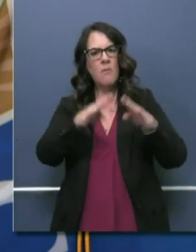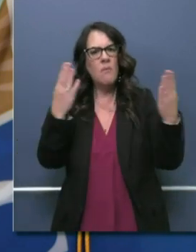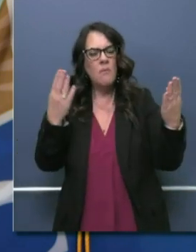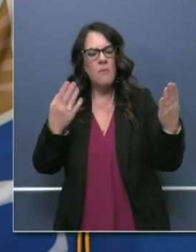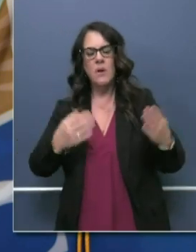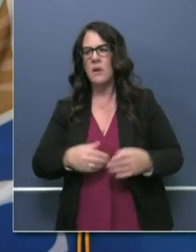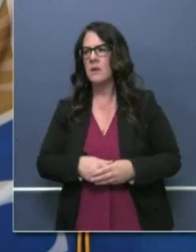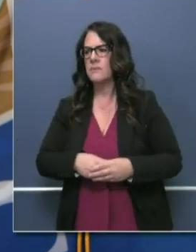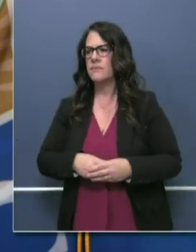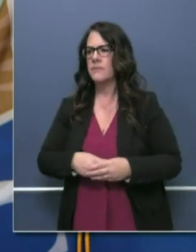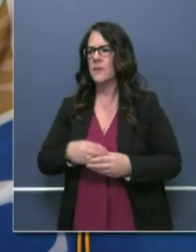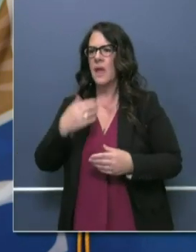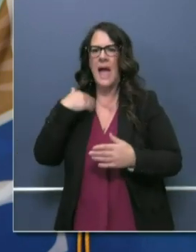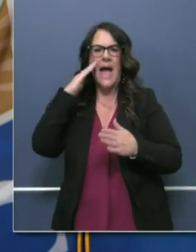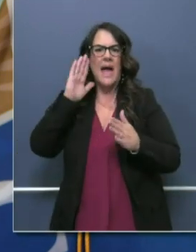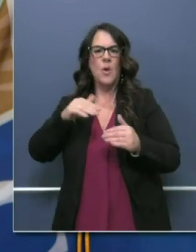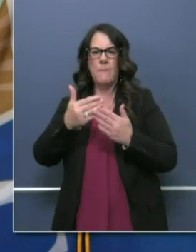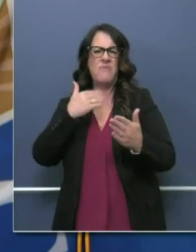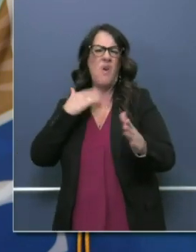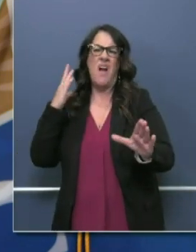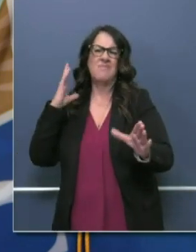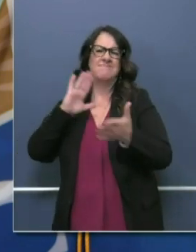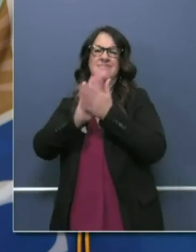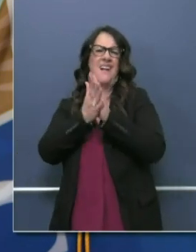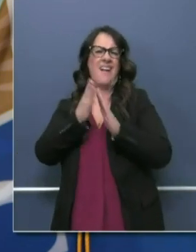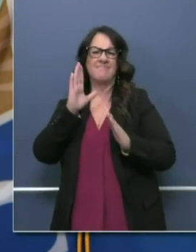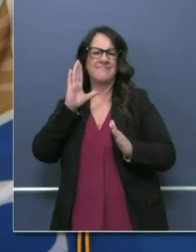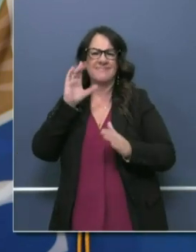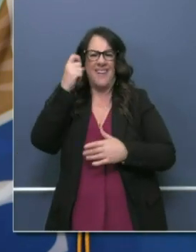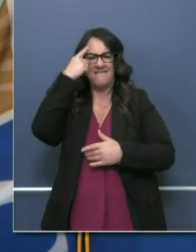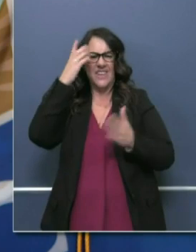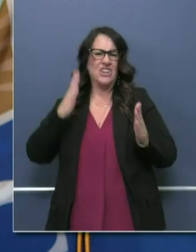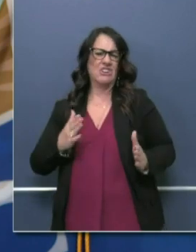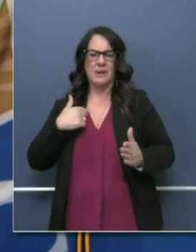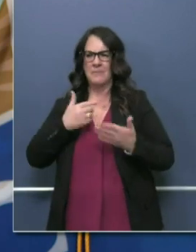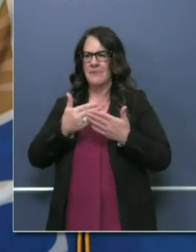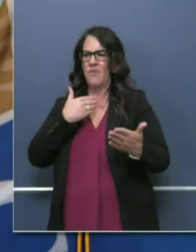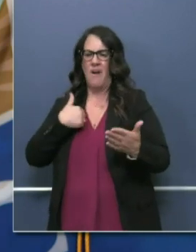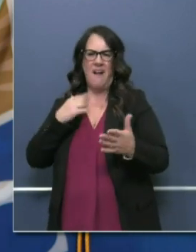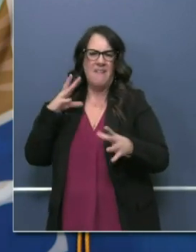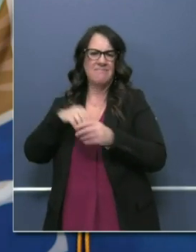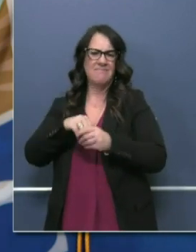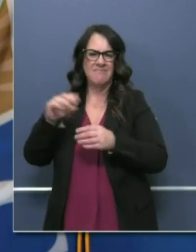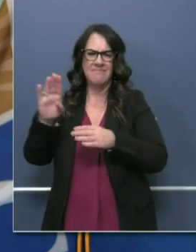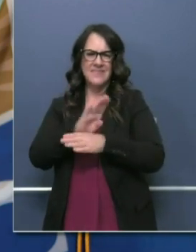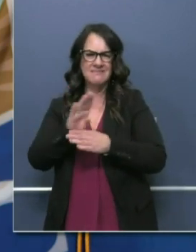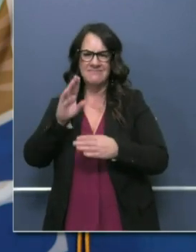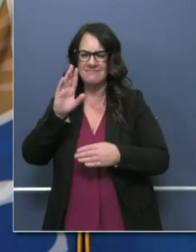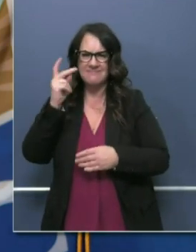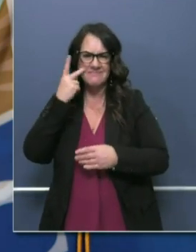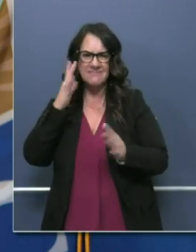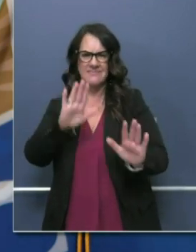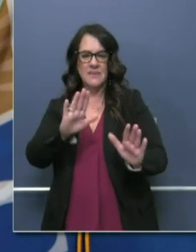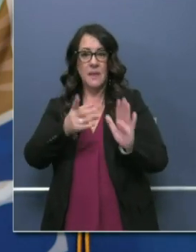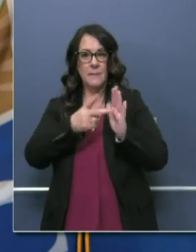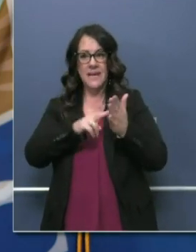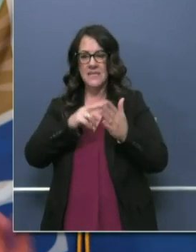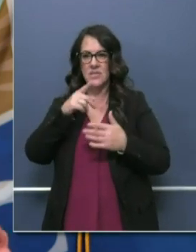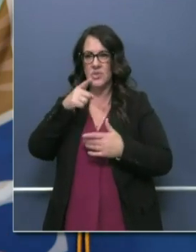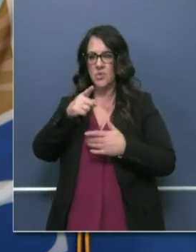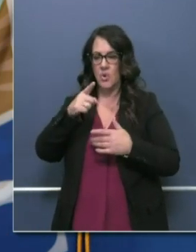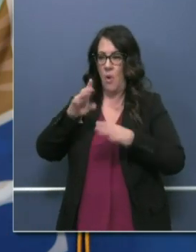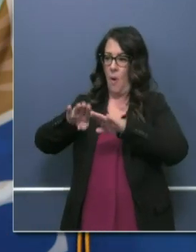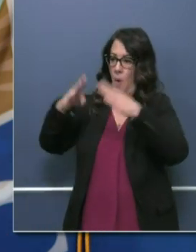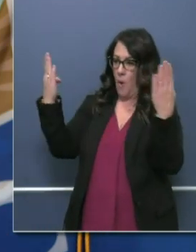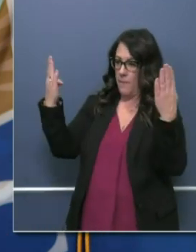many businesses before I got into politics. Just because you're open doesn't mean customers show up. And I just want to remind people,